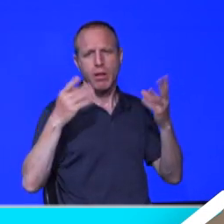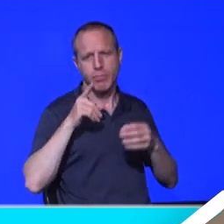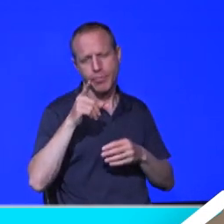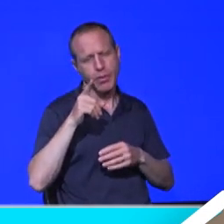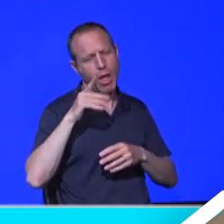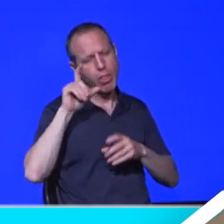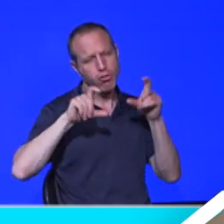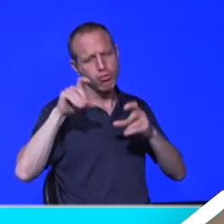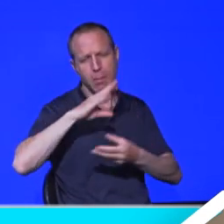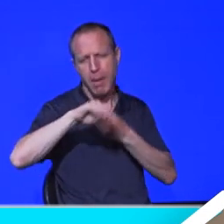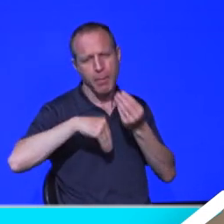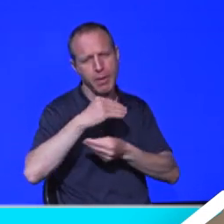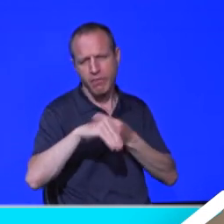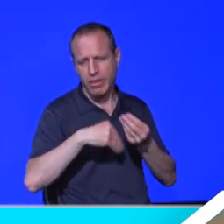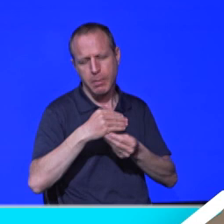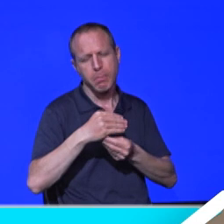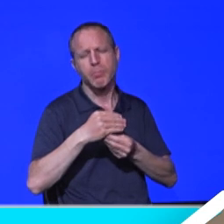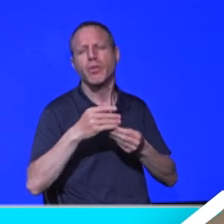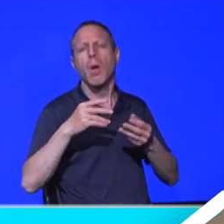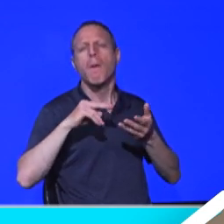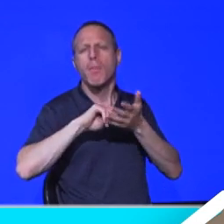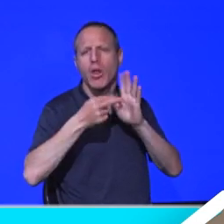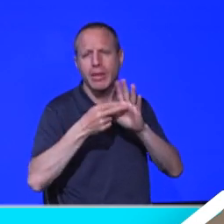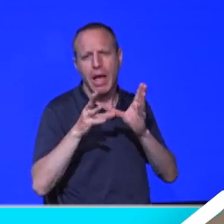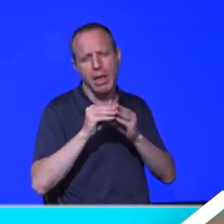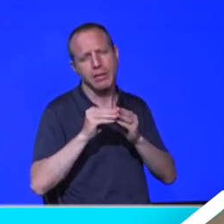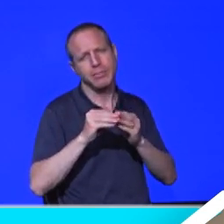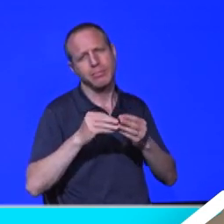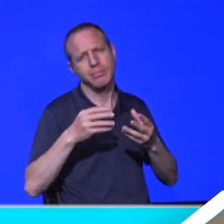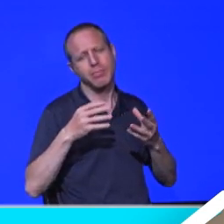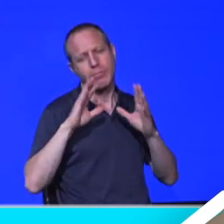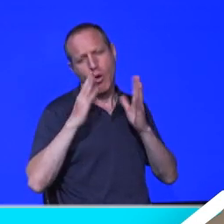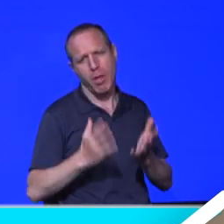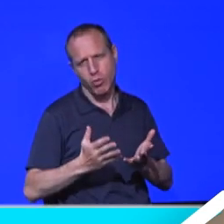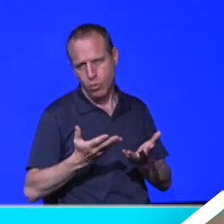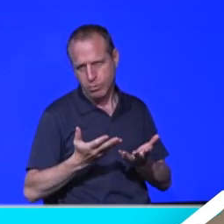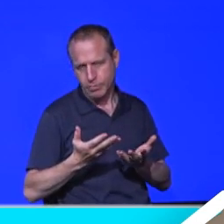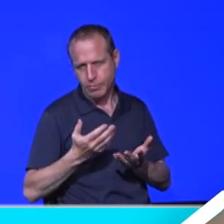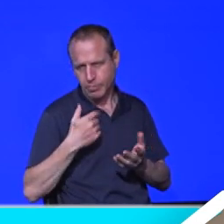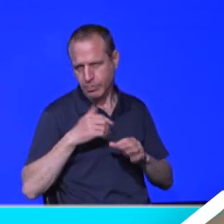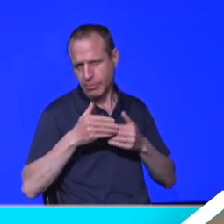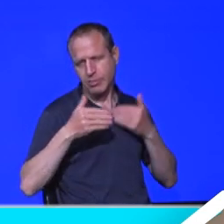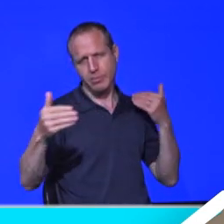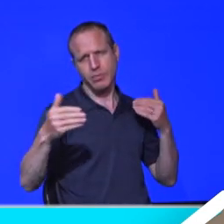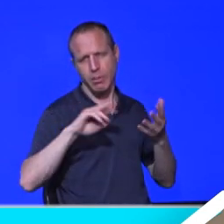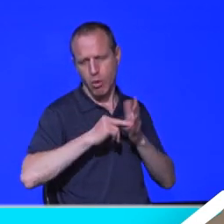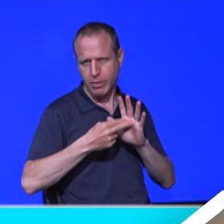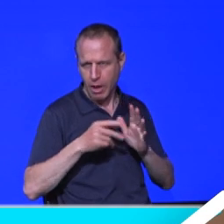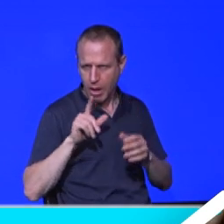entertainment with politics, which I'm entertainment reporter and I hate politics and they stay away from it. But you know,